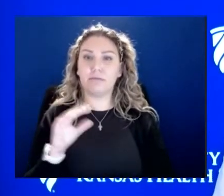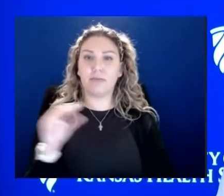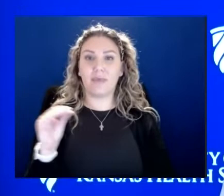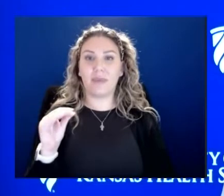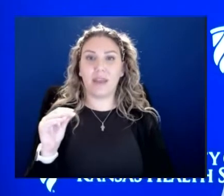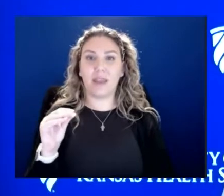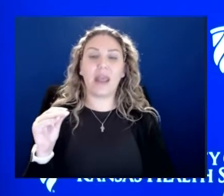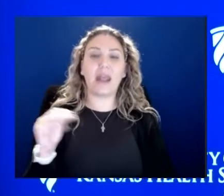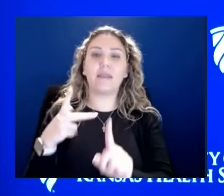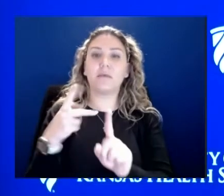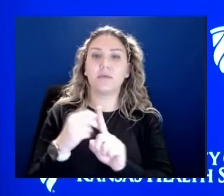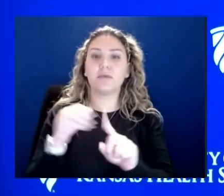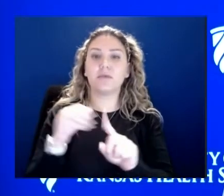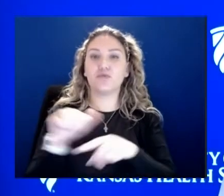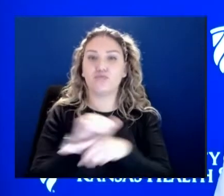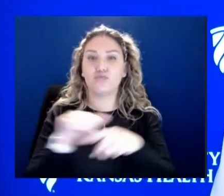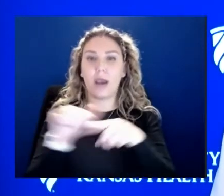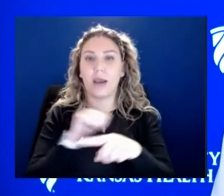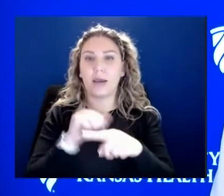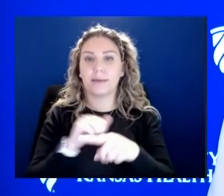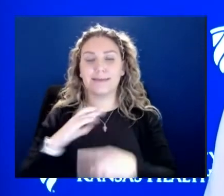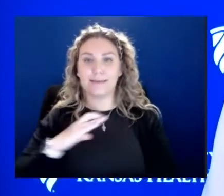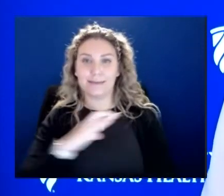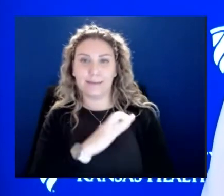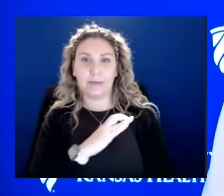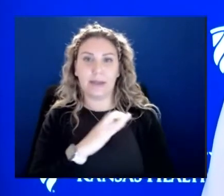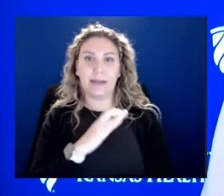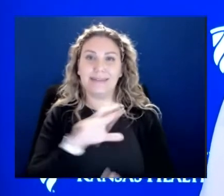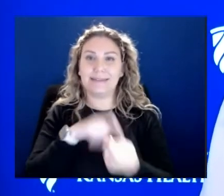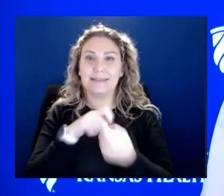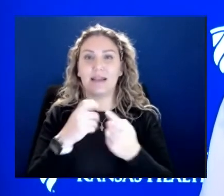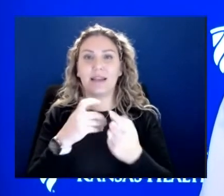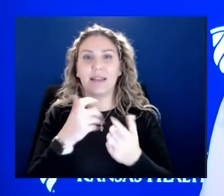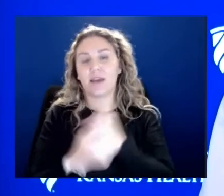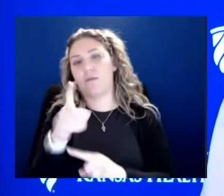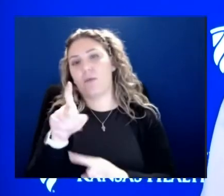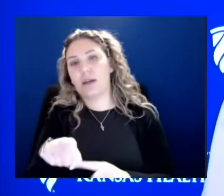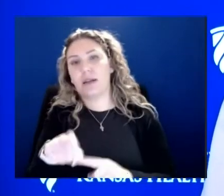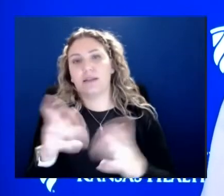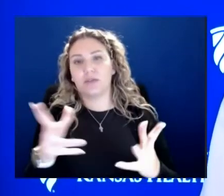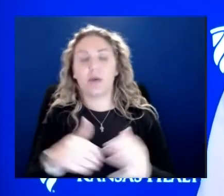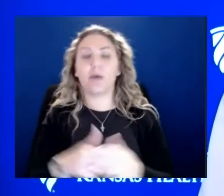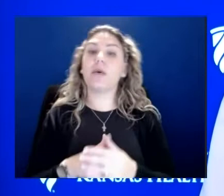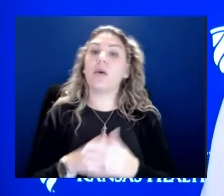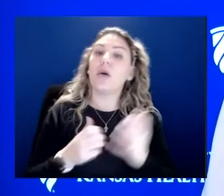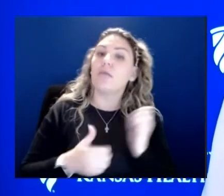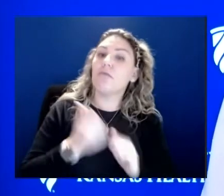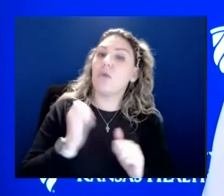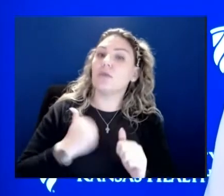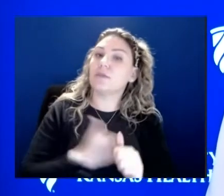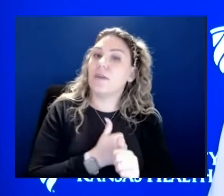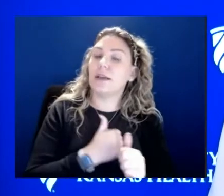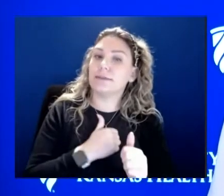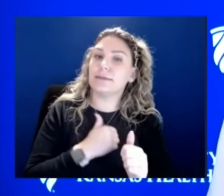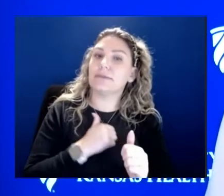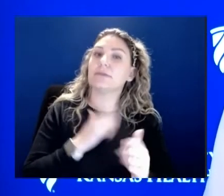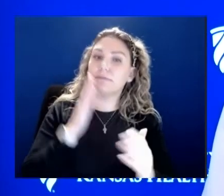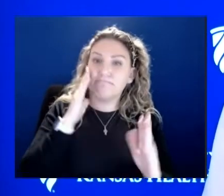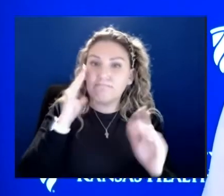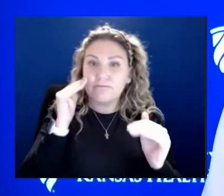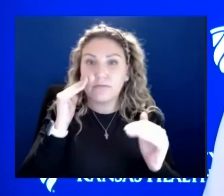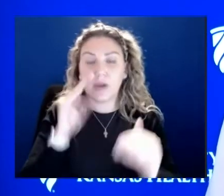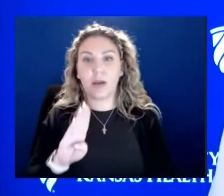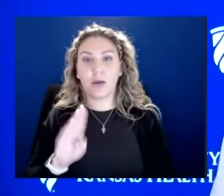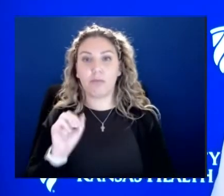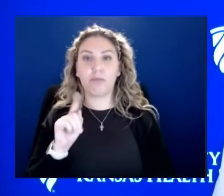Committee on what exactly everybody should get. I think most of us do anticipate that for everyone, a booster or another dose